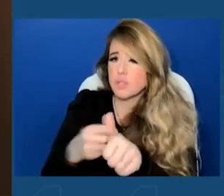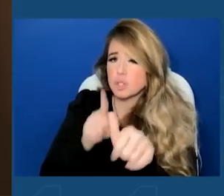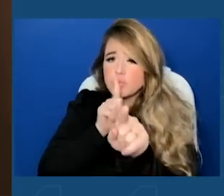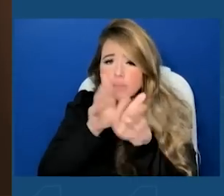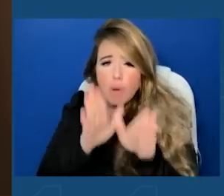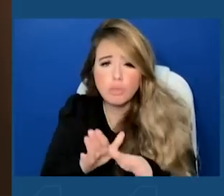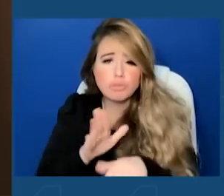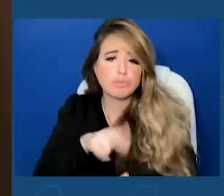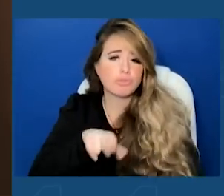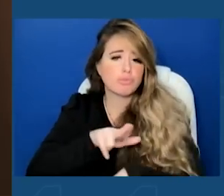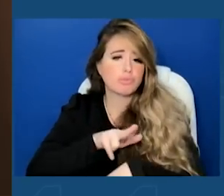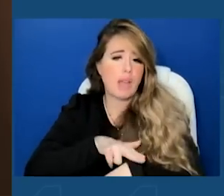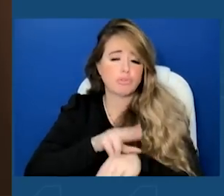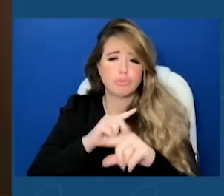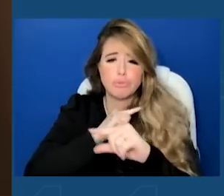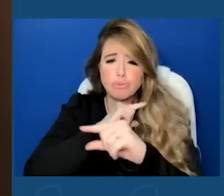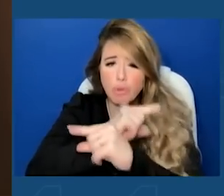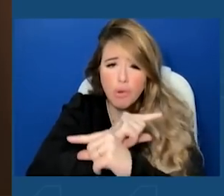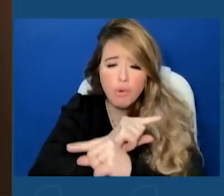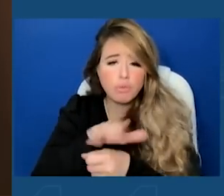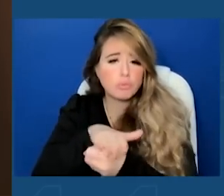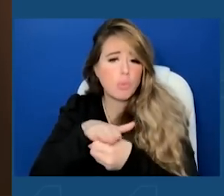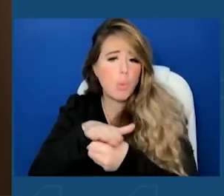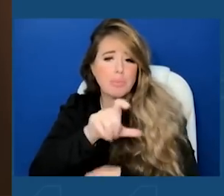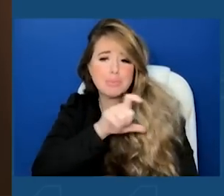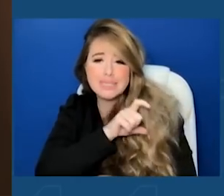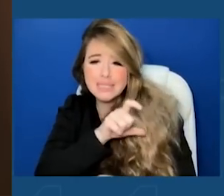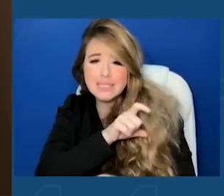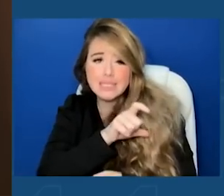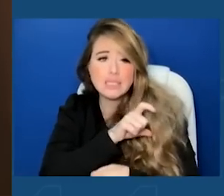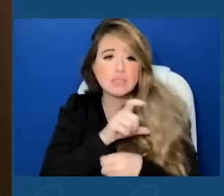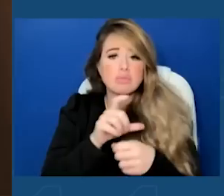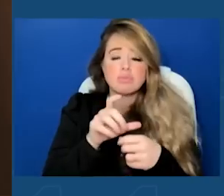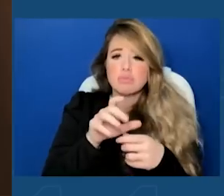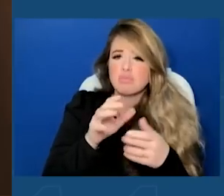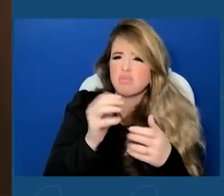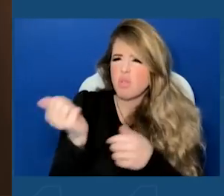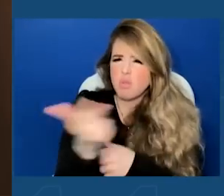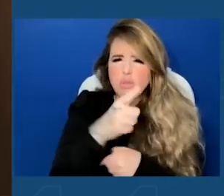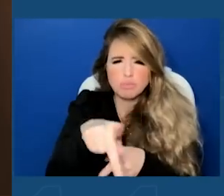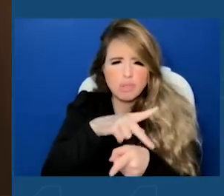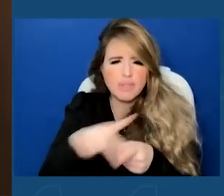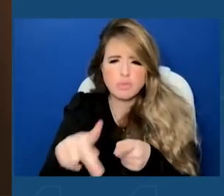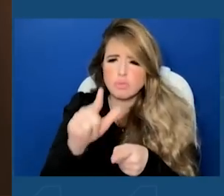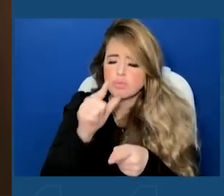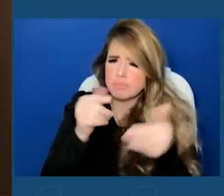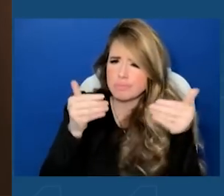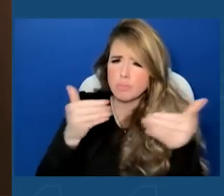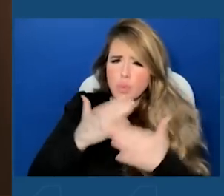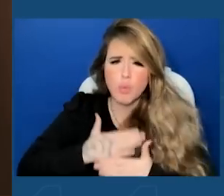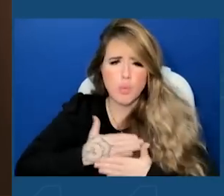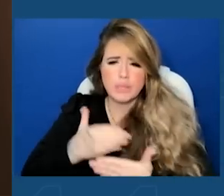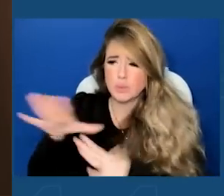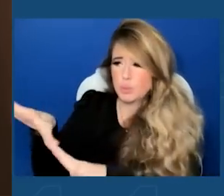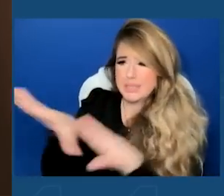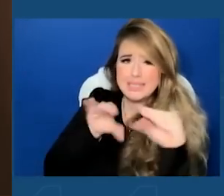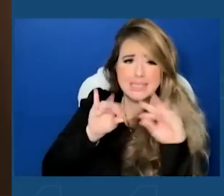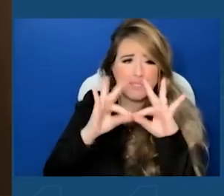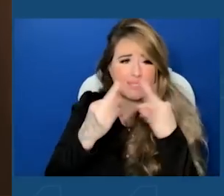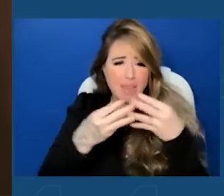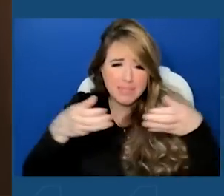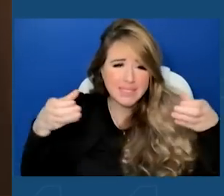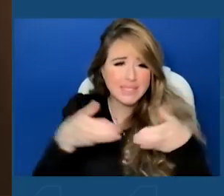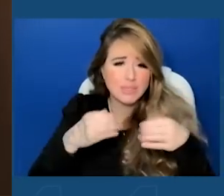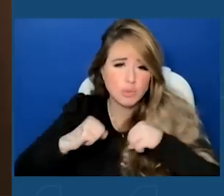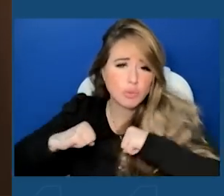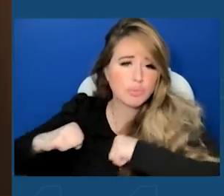local police and fire professionals for sacrificing the time away from their families so we can keep your families safe. I'm joined